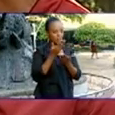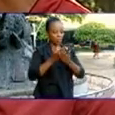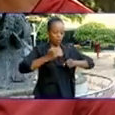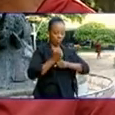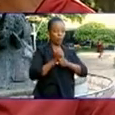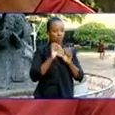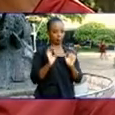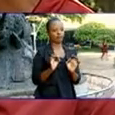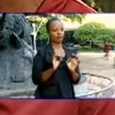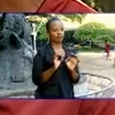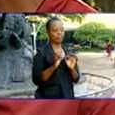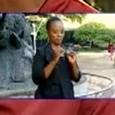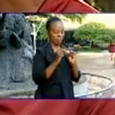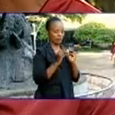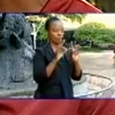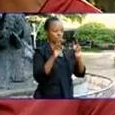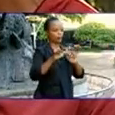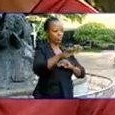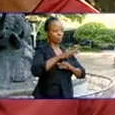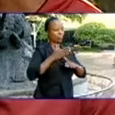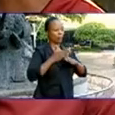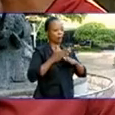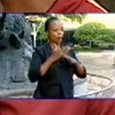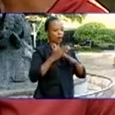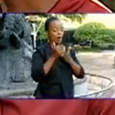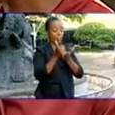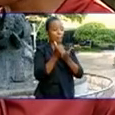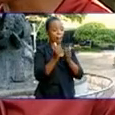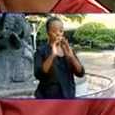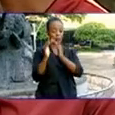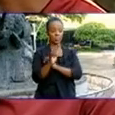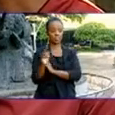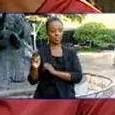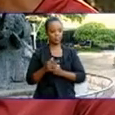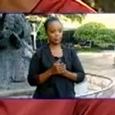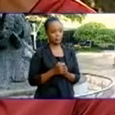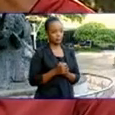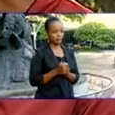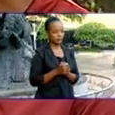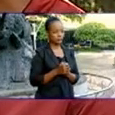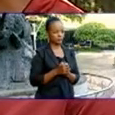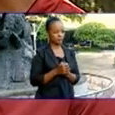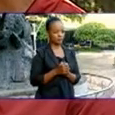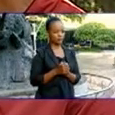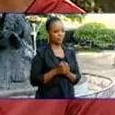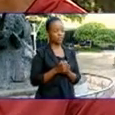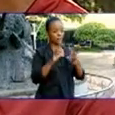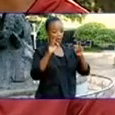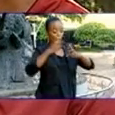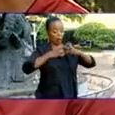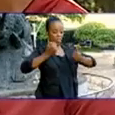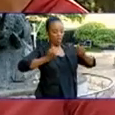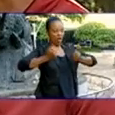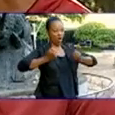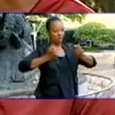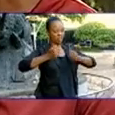our job effectively and efficiently to the public. Also, if the cars can be improved.